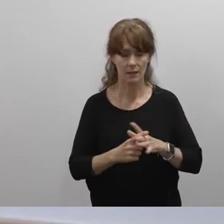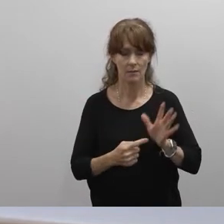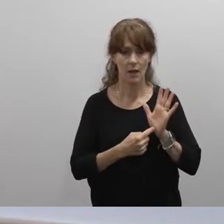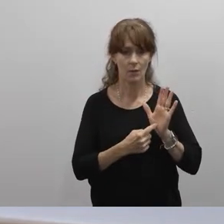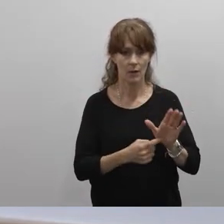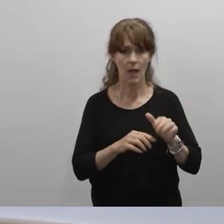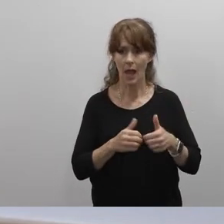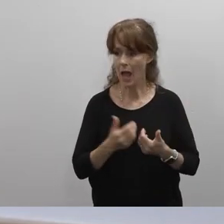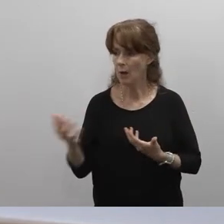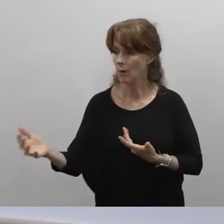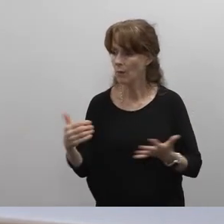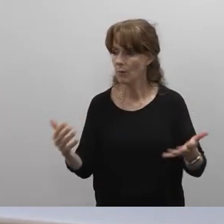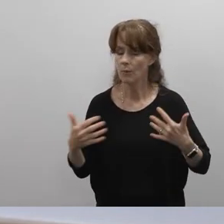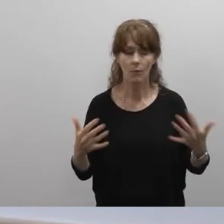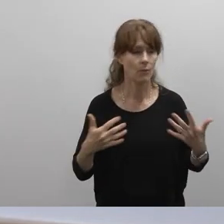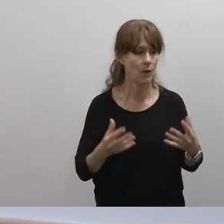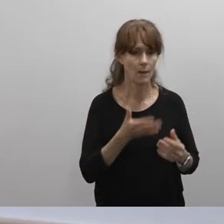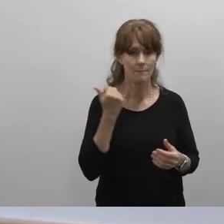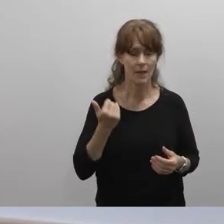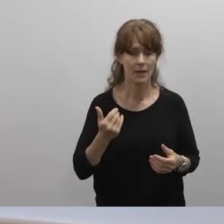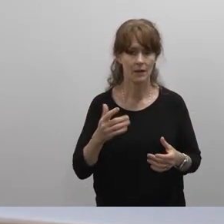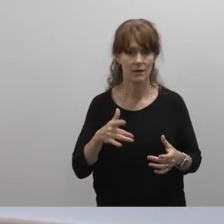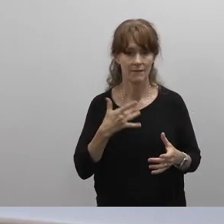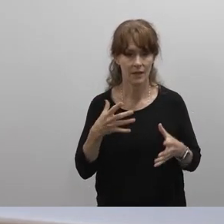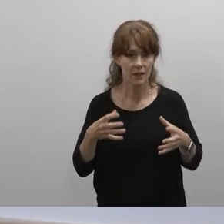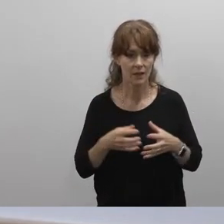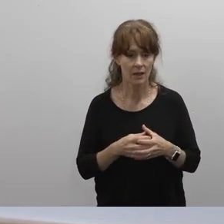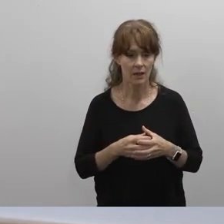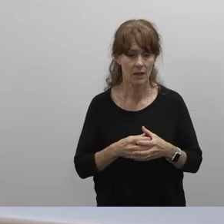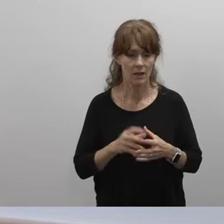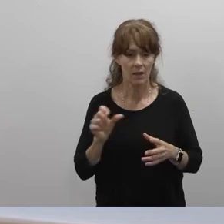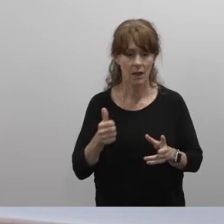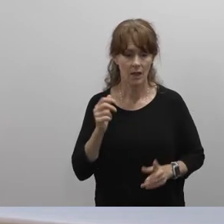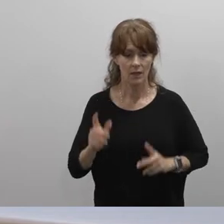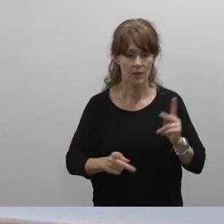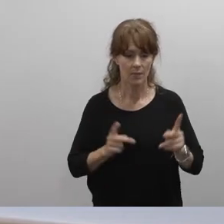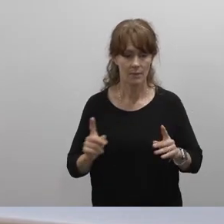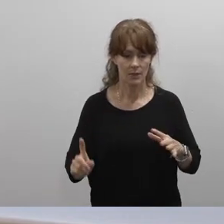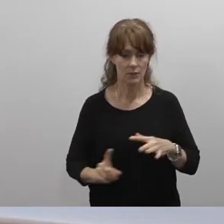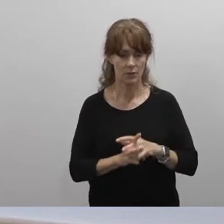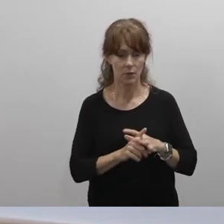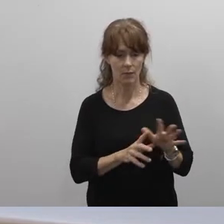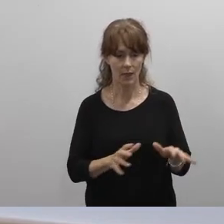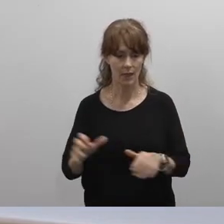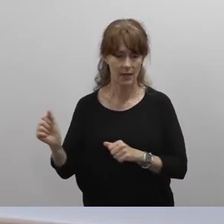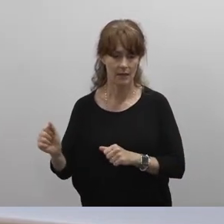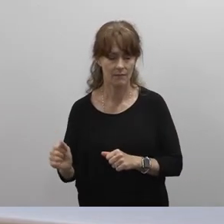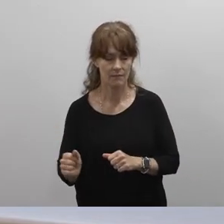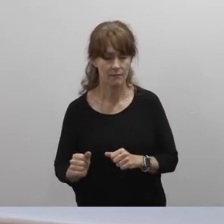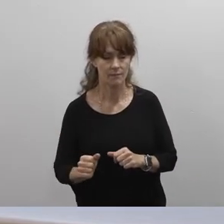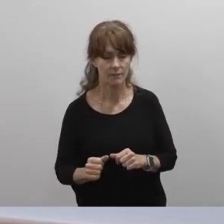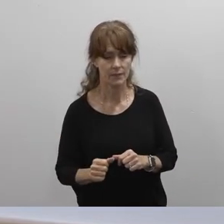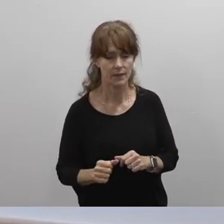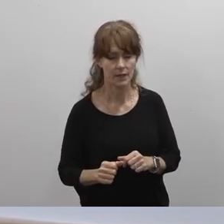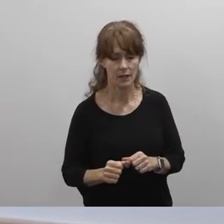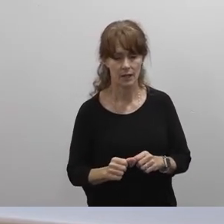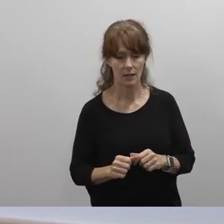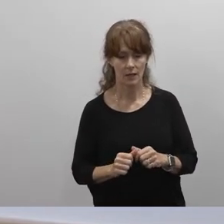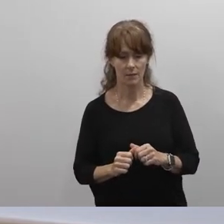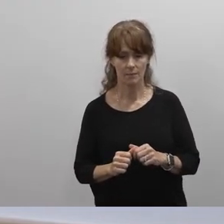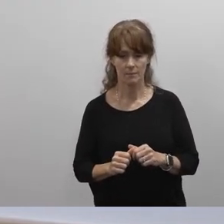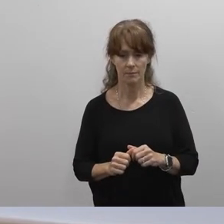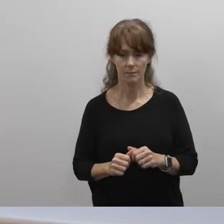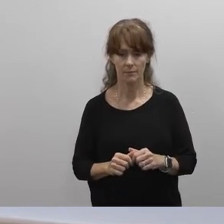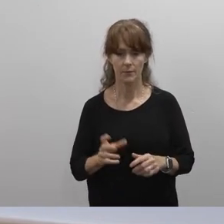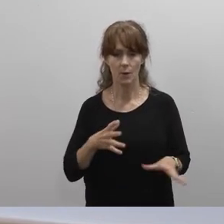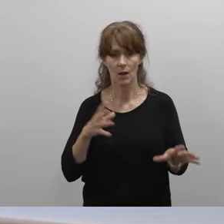representative. How do we get a better sense of it? And then, by the way, other people show up and then they leave, and or they go to they go